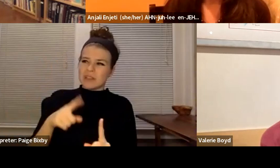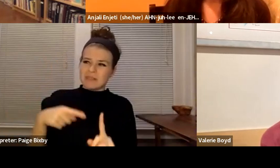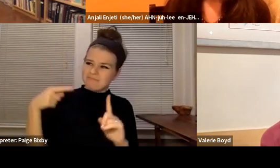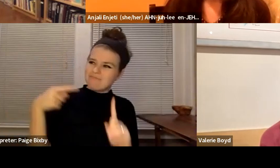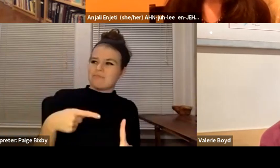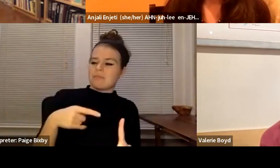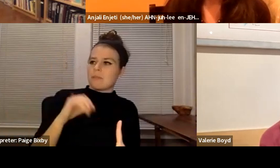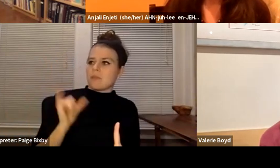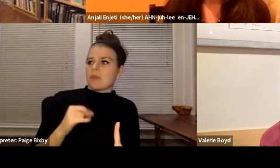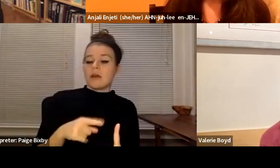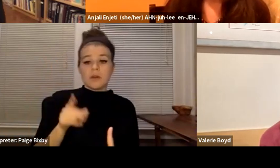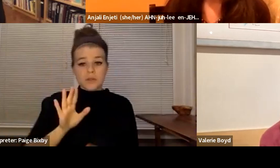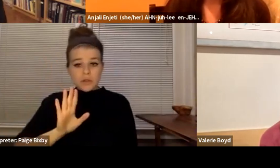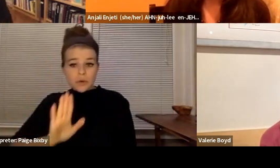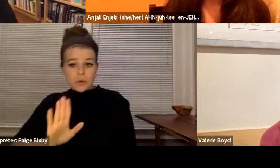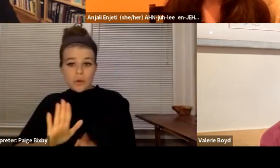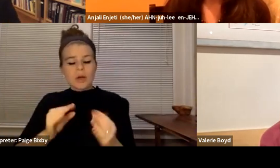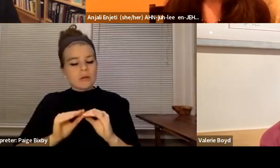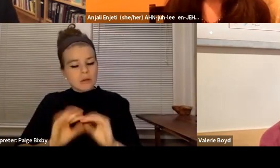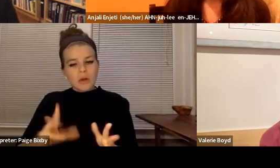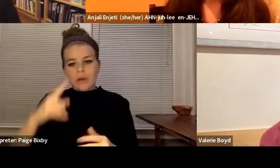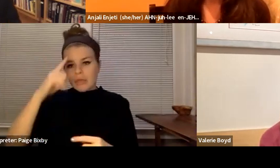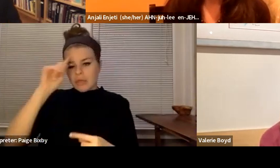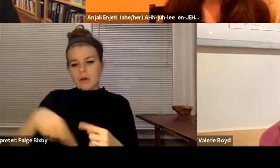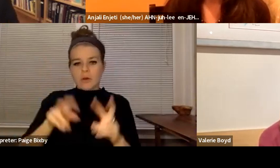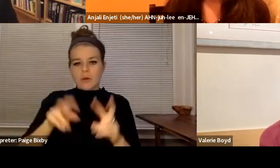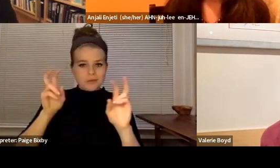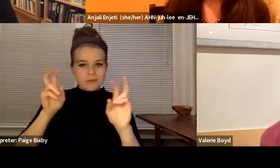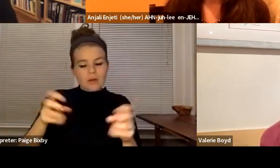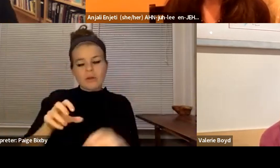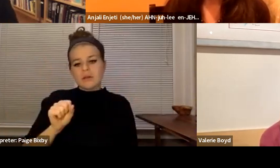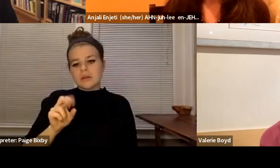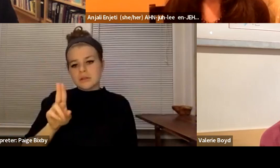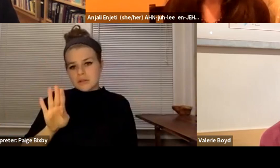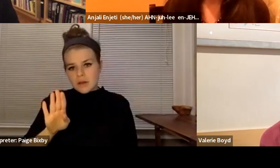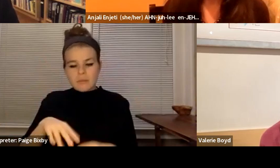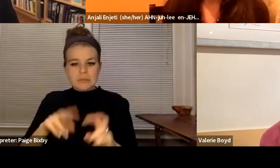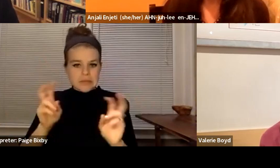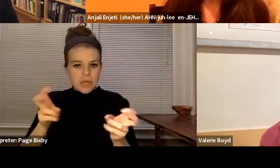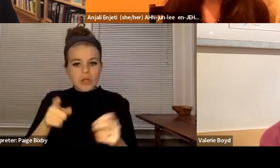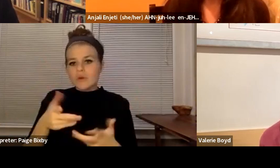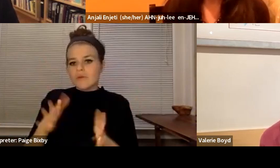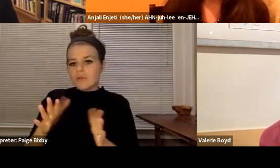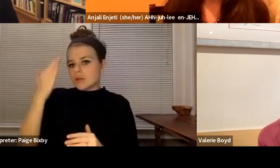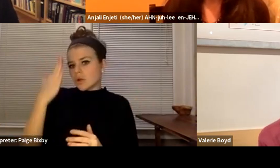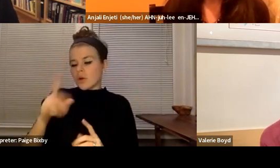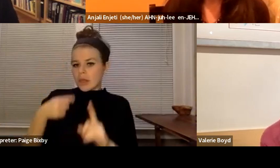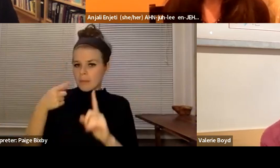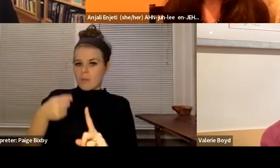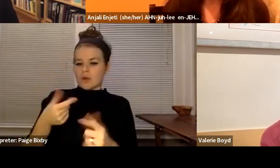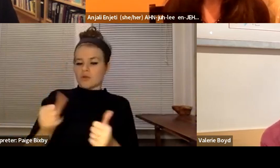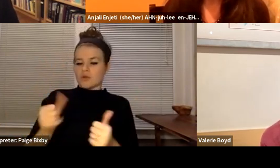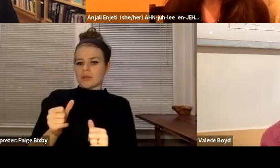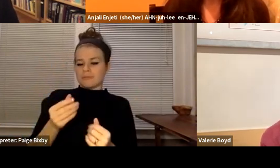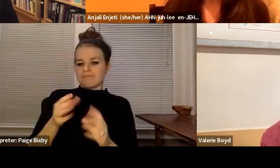case, clearly you had thought through the title, you had thought through the subtitle, you knew what you wanted to convey. And it doesn't mean that